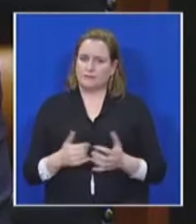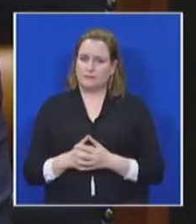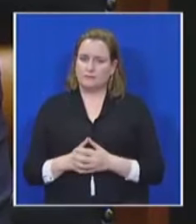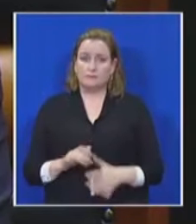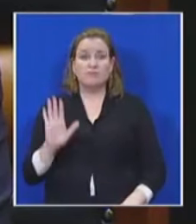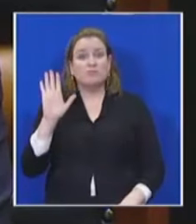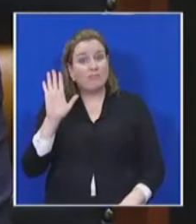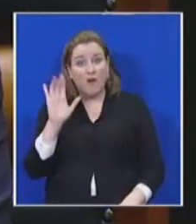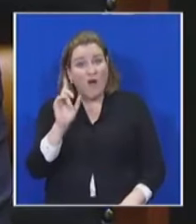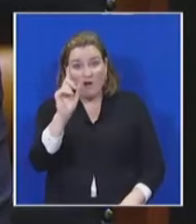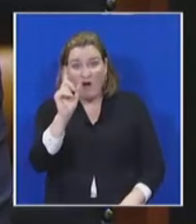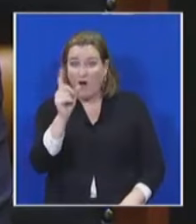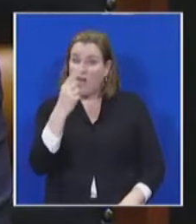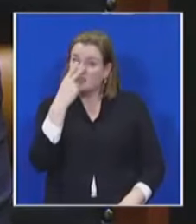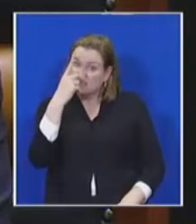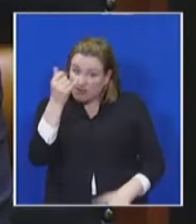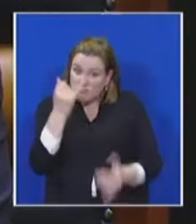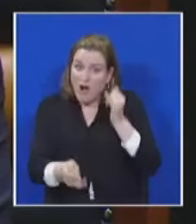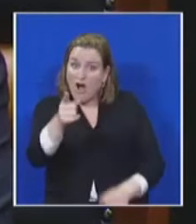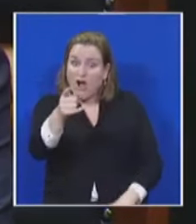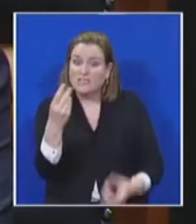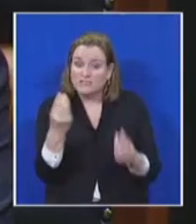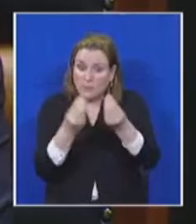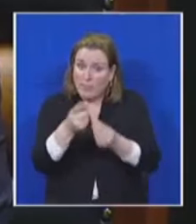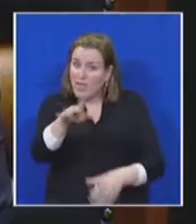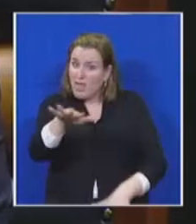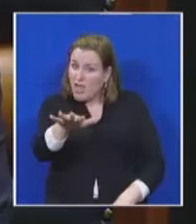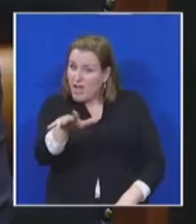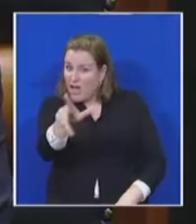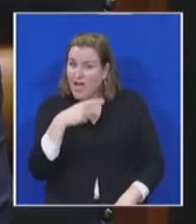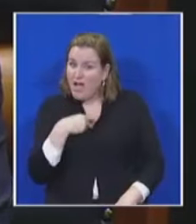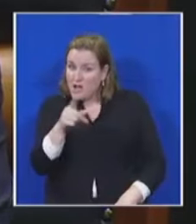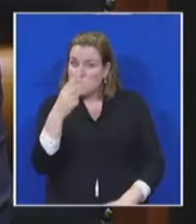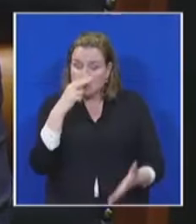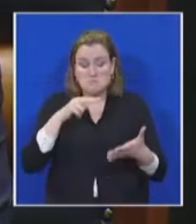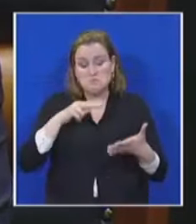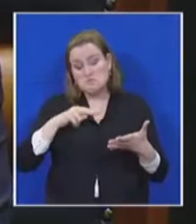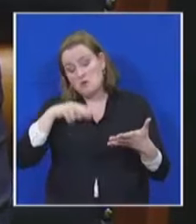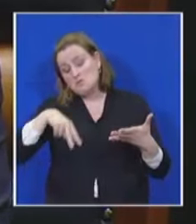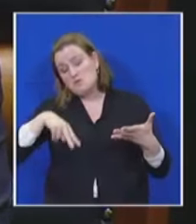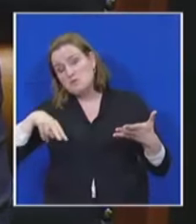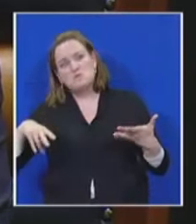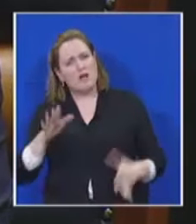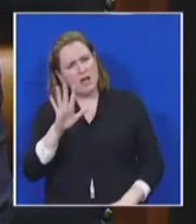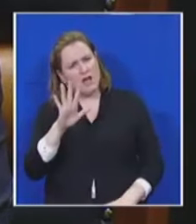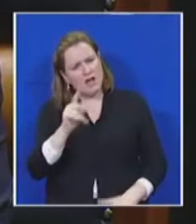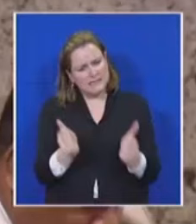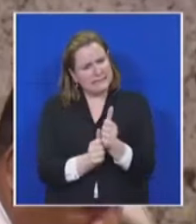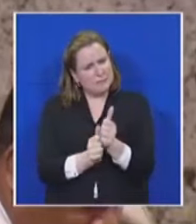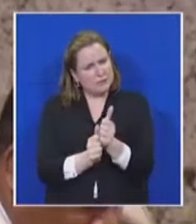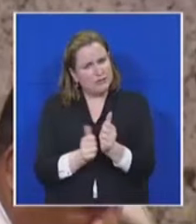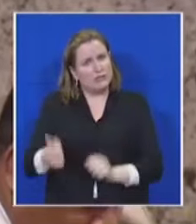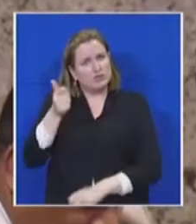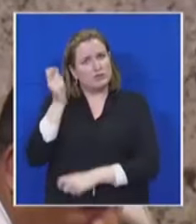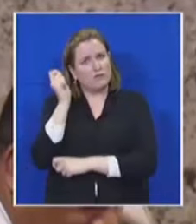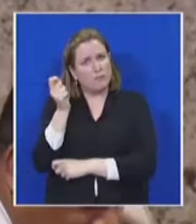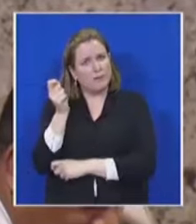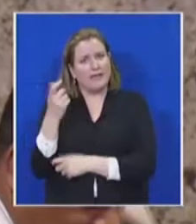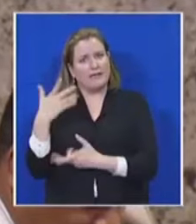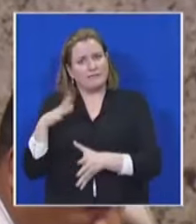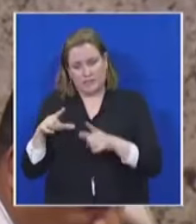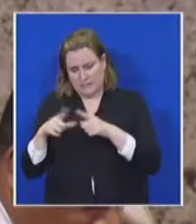irregularity there. There's some irregularity I've been observing, that paper trail. The deputy chief whip gave a piece of paper to the